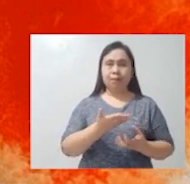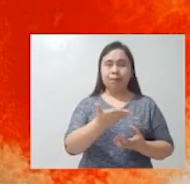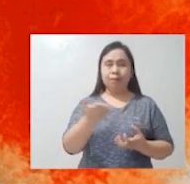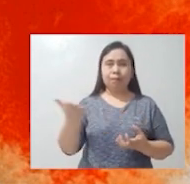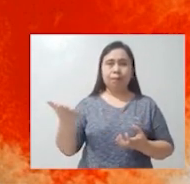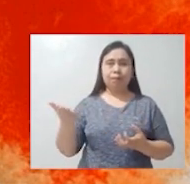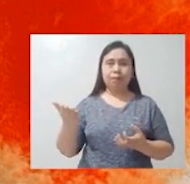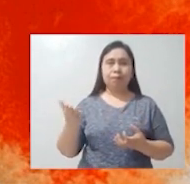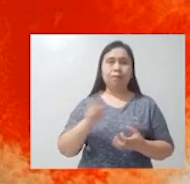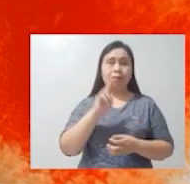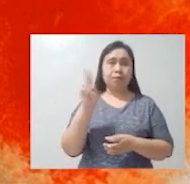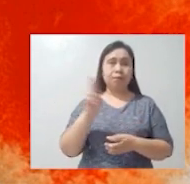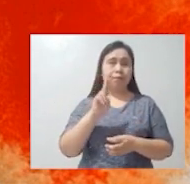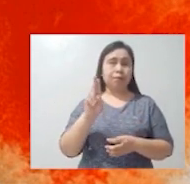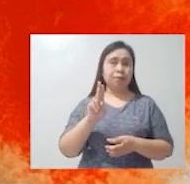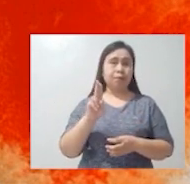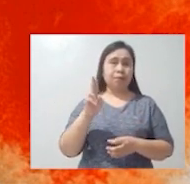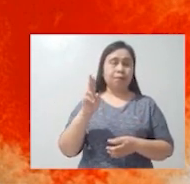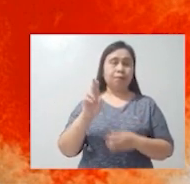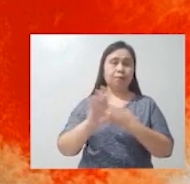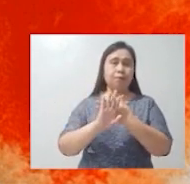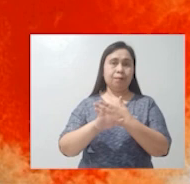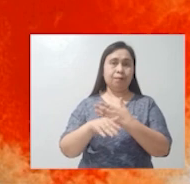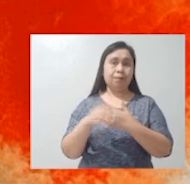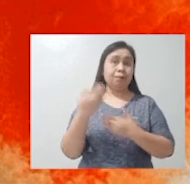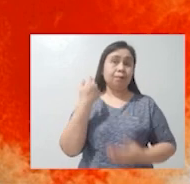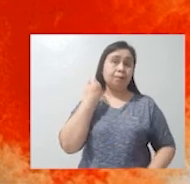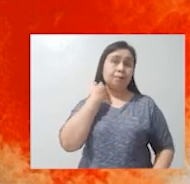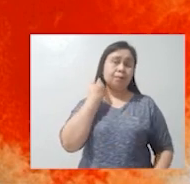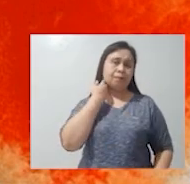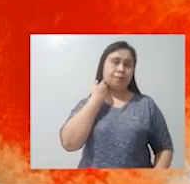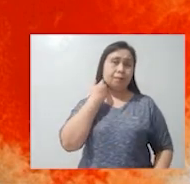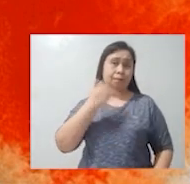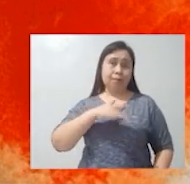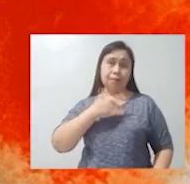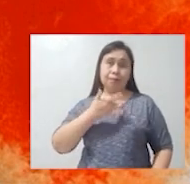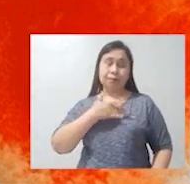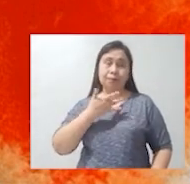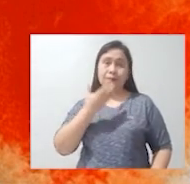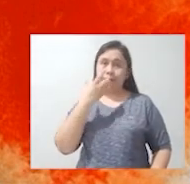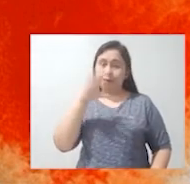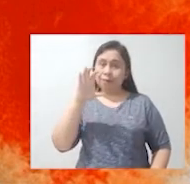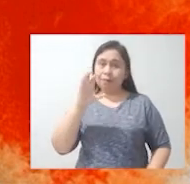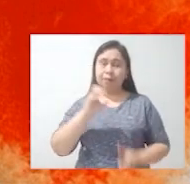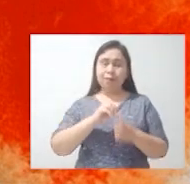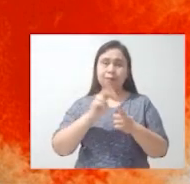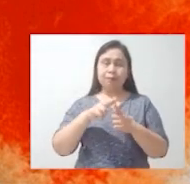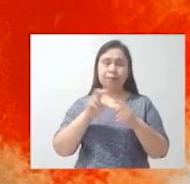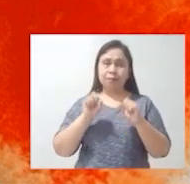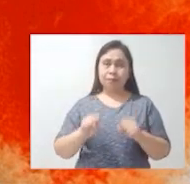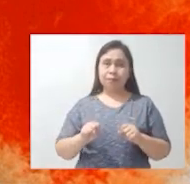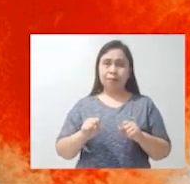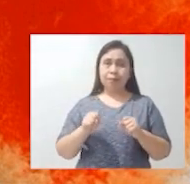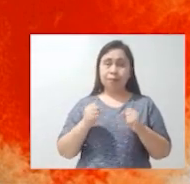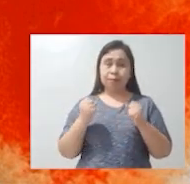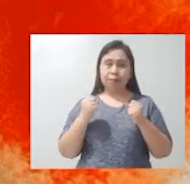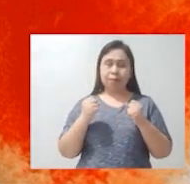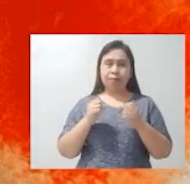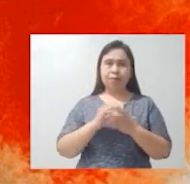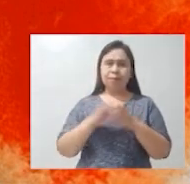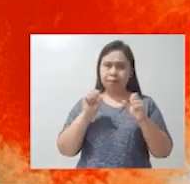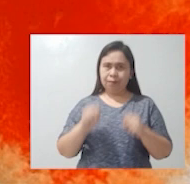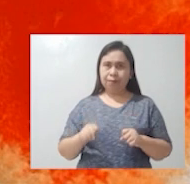and put it on your neck. Do you feel hot or cold? Can you guess what your body temperature